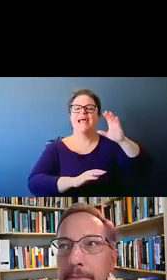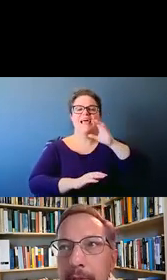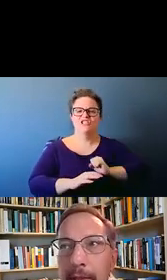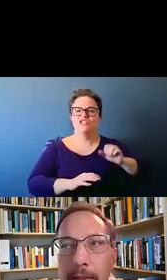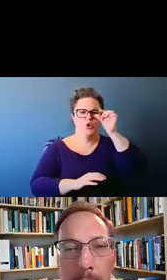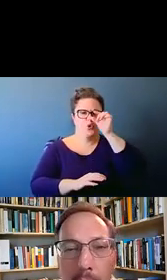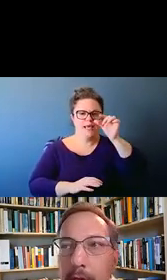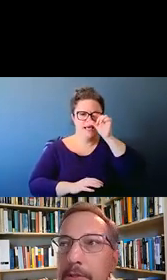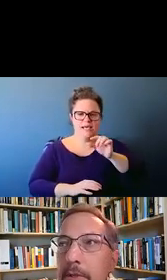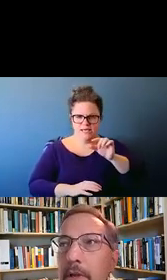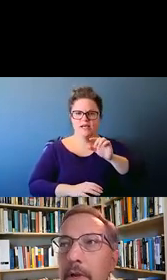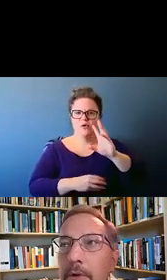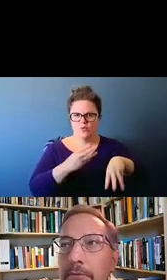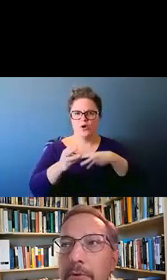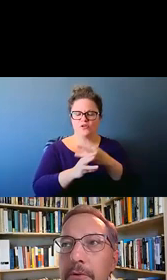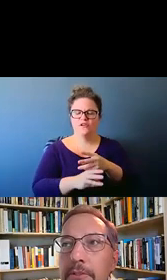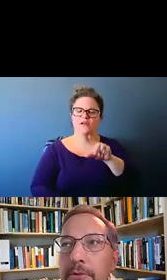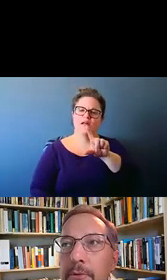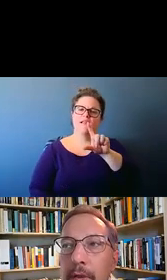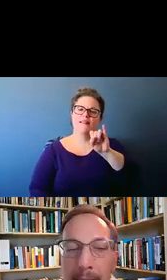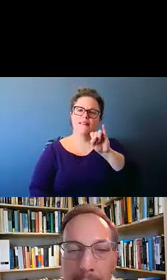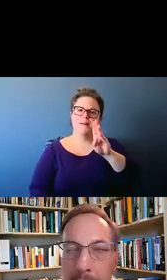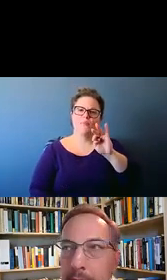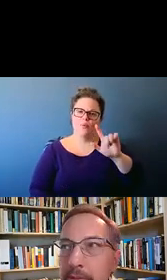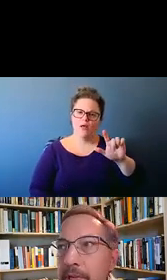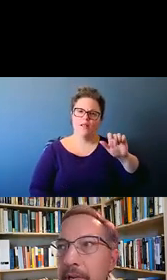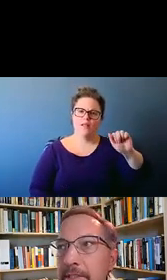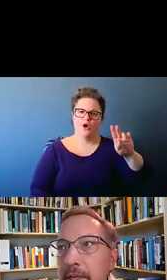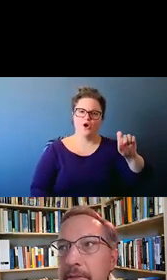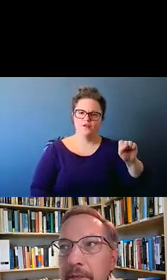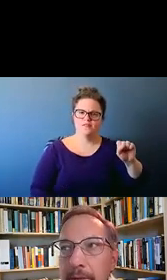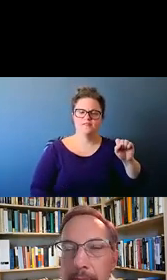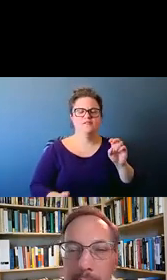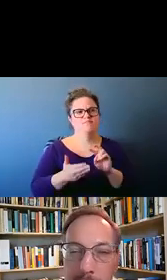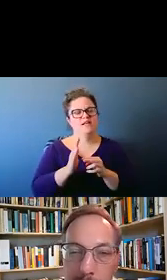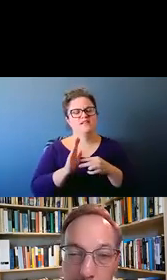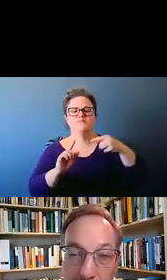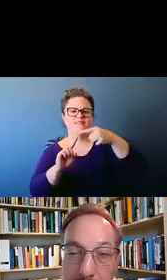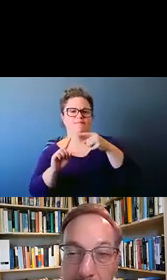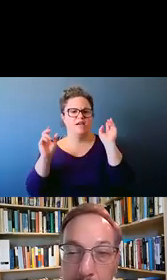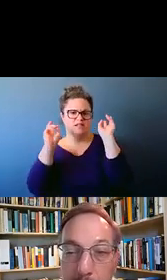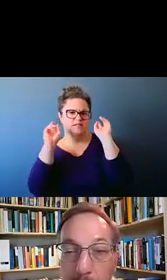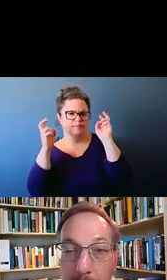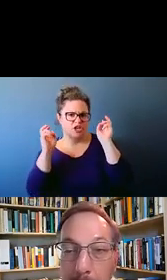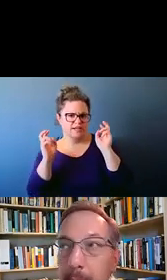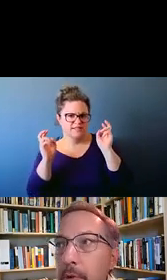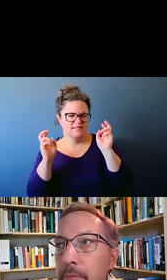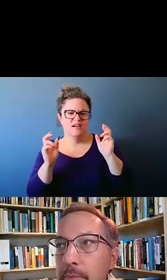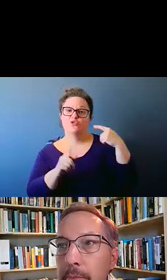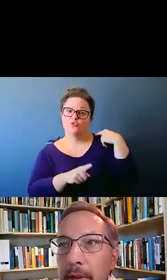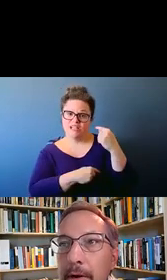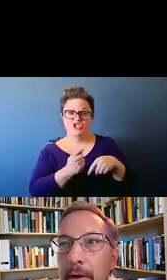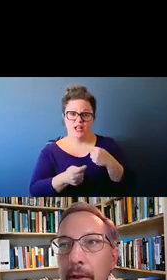worlds. And the liberal arts refers to a handful of subjects that traditionally, anyway, people